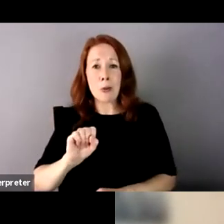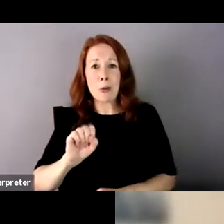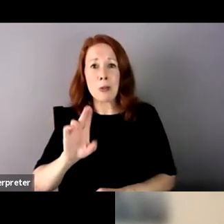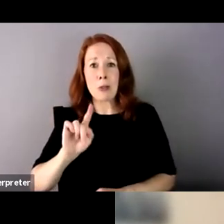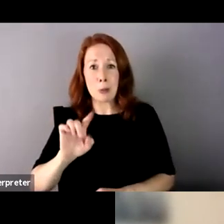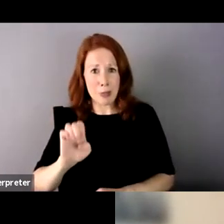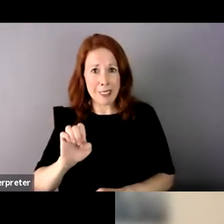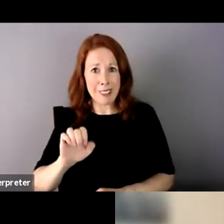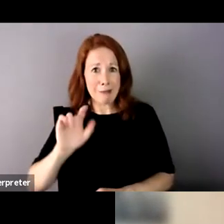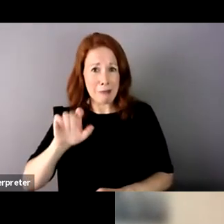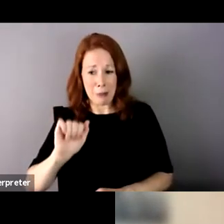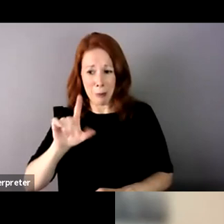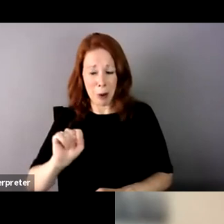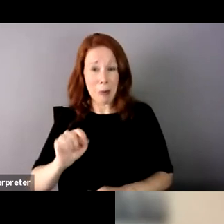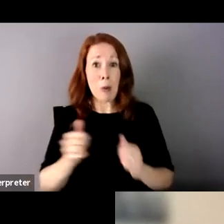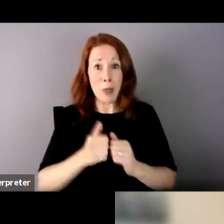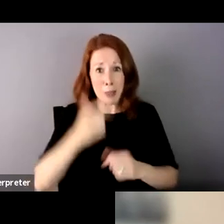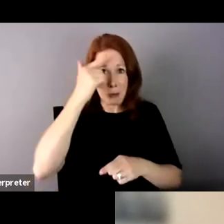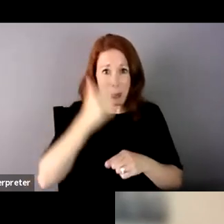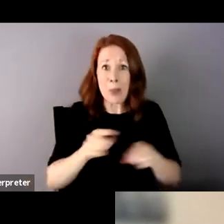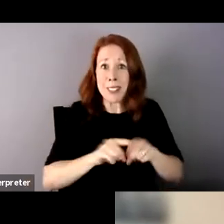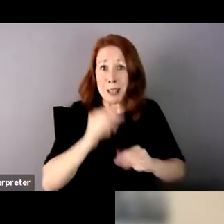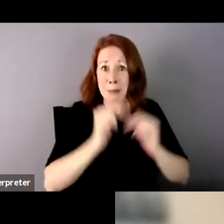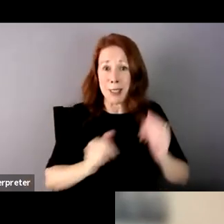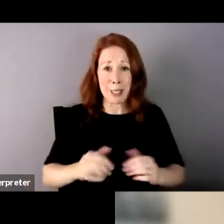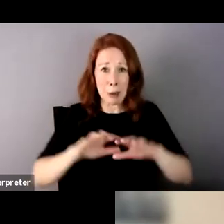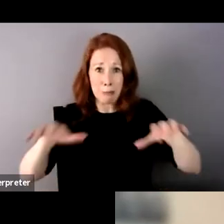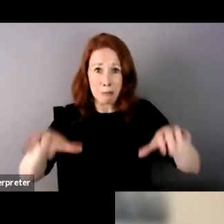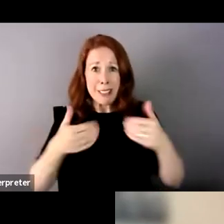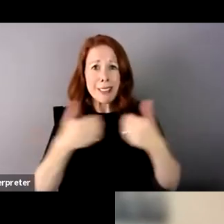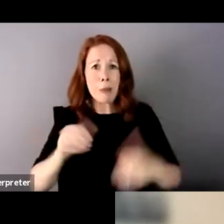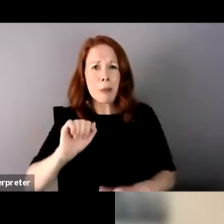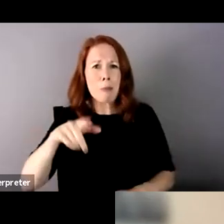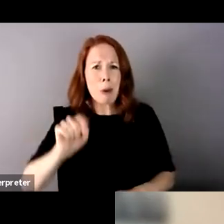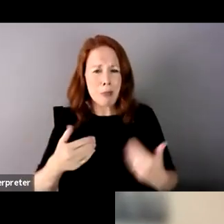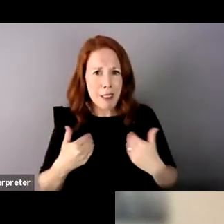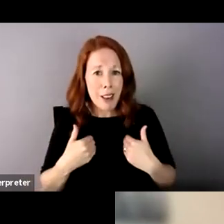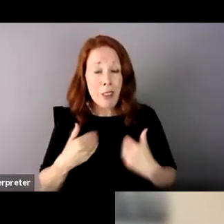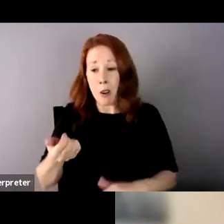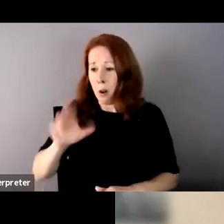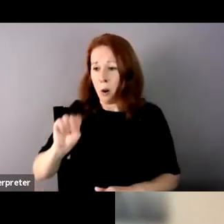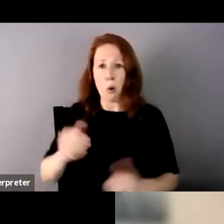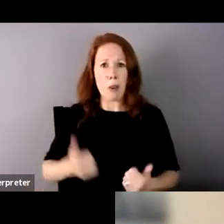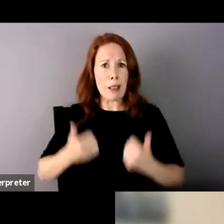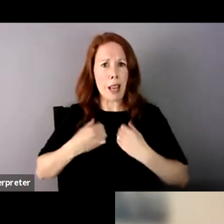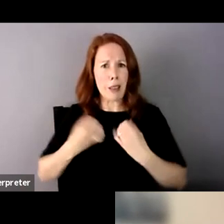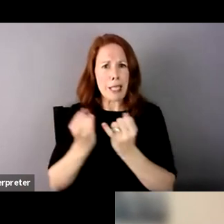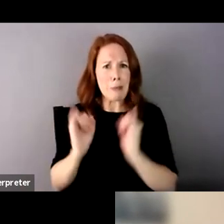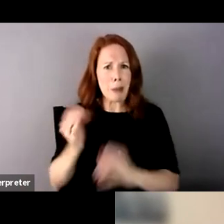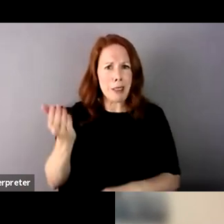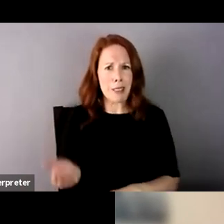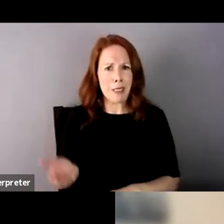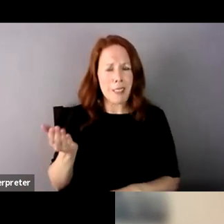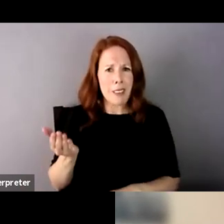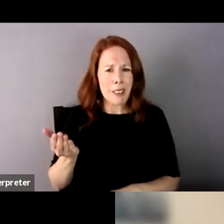building with another brother in the same building, and, you know, had his own life, made his own choices, and was